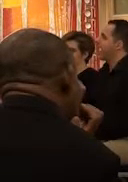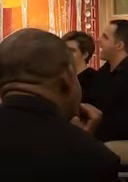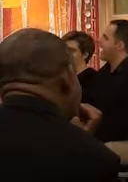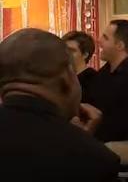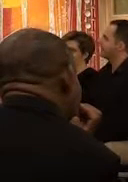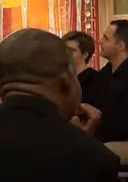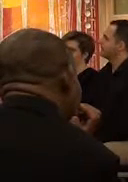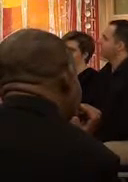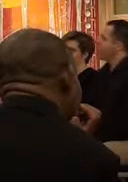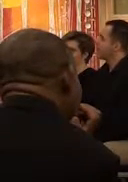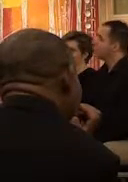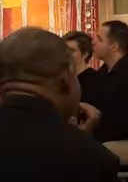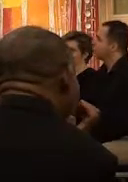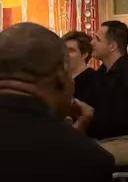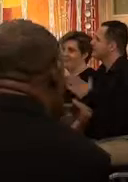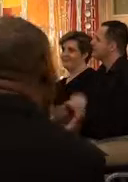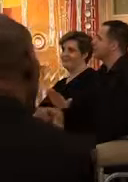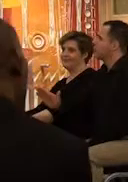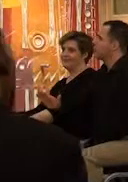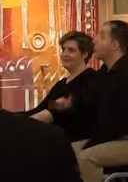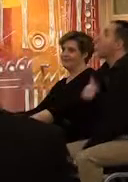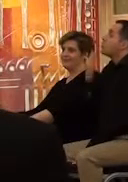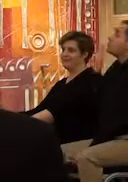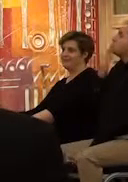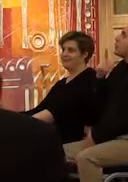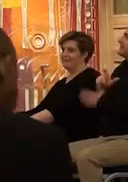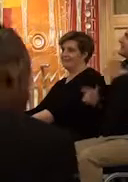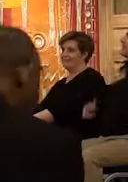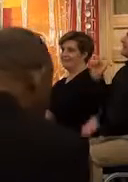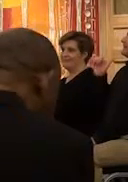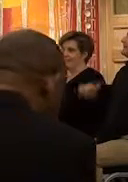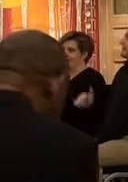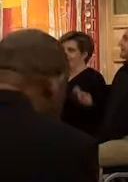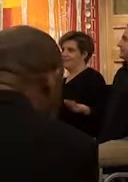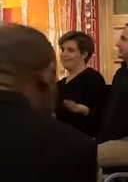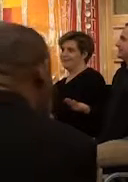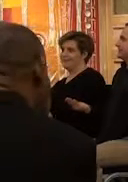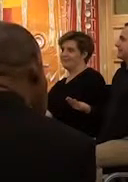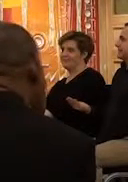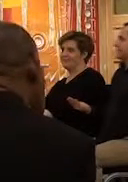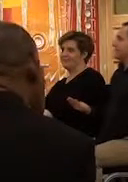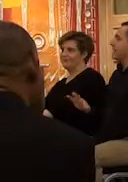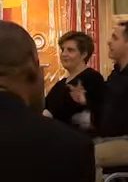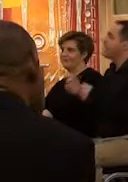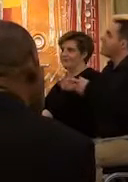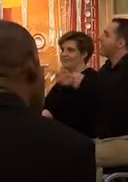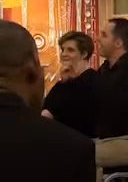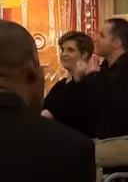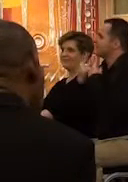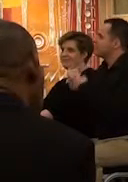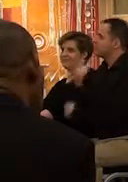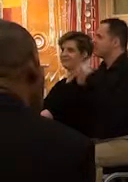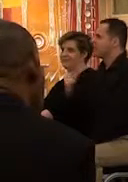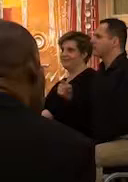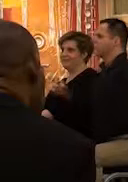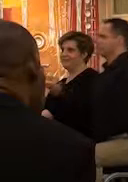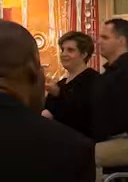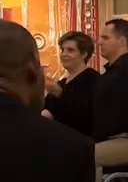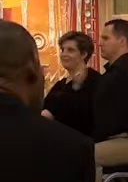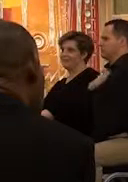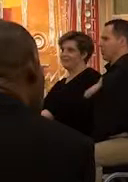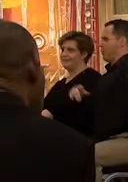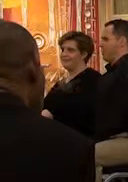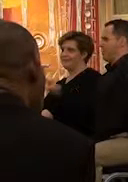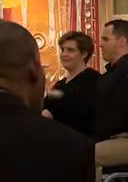overcome their learning difficulties. And that head teacher initially, who said she can't come in because she would have to